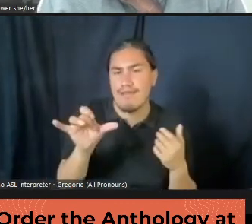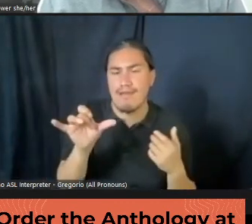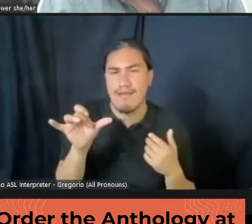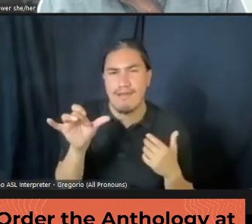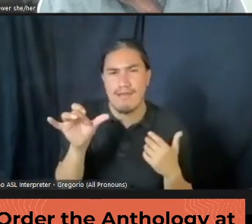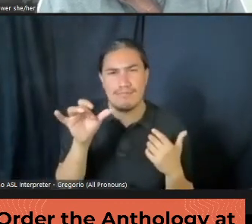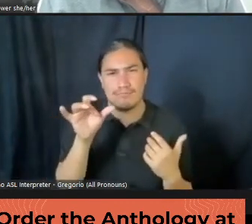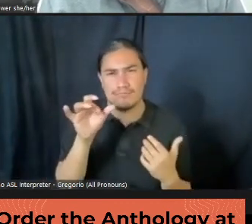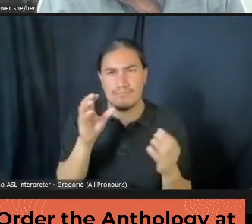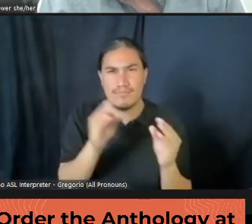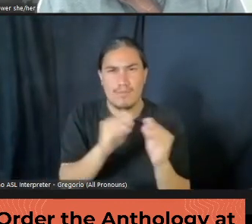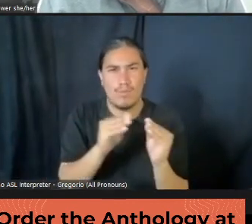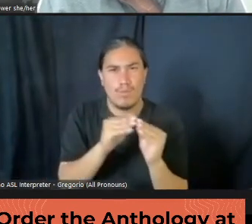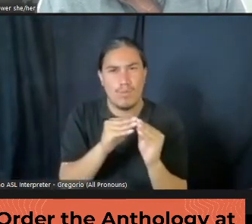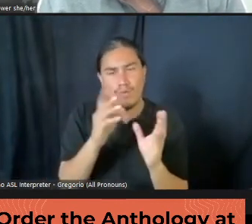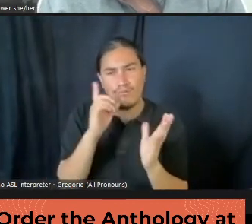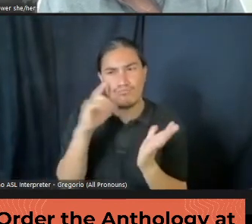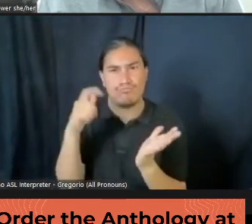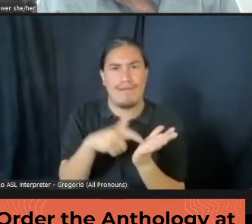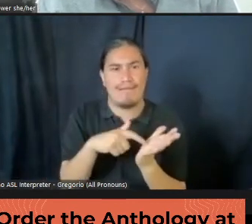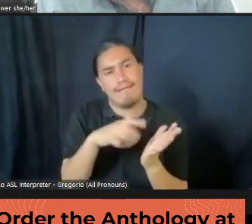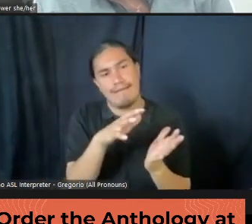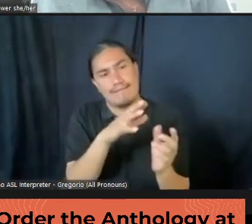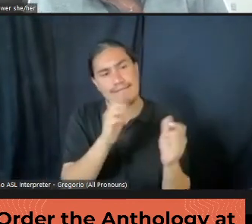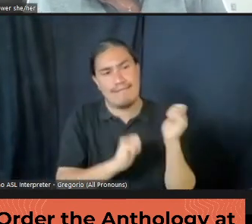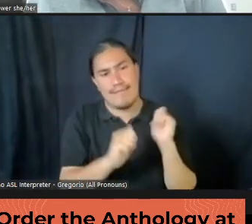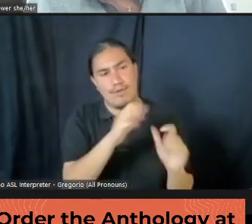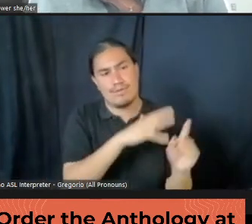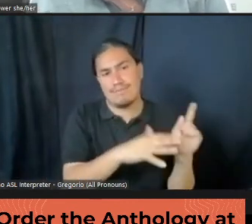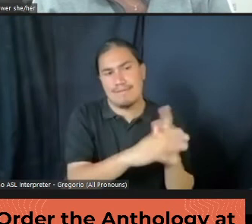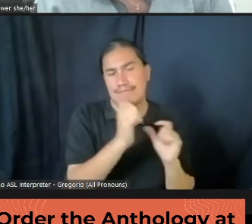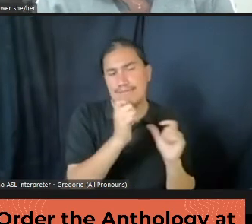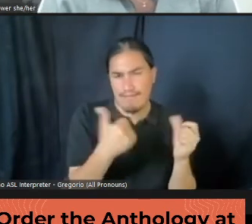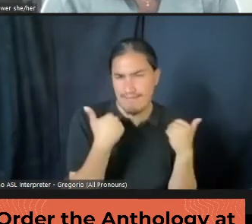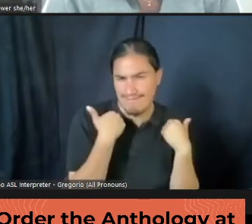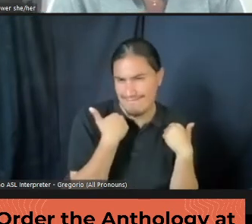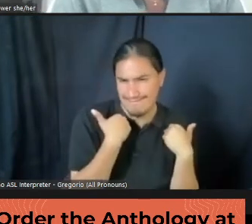that more recognized theater spaces don't. So I'm that both